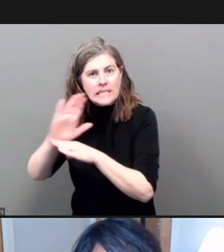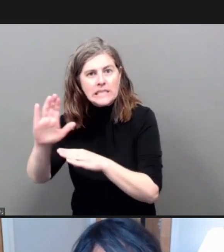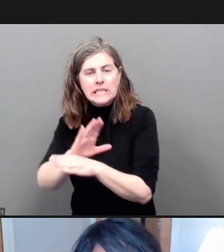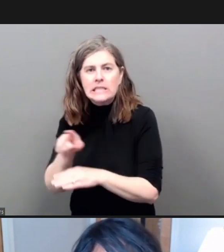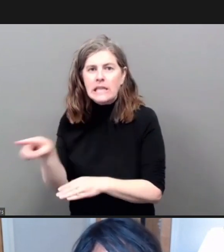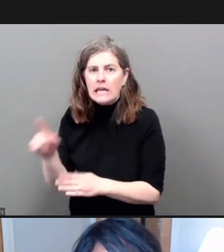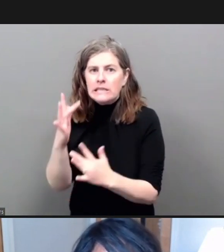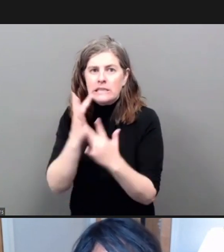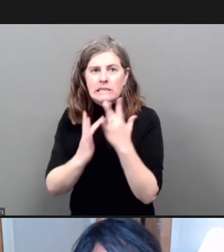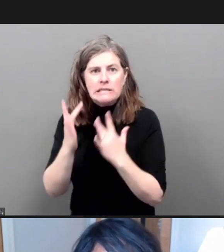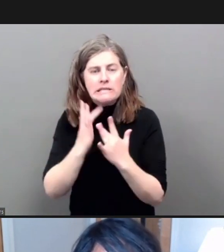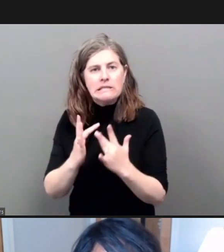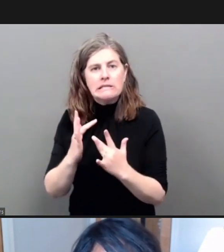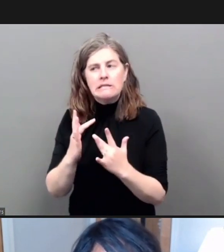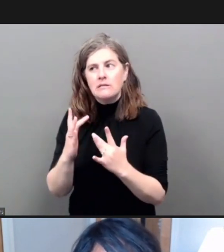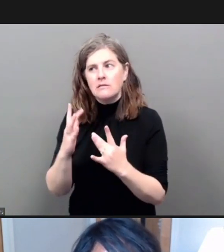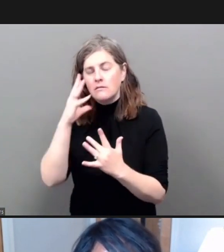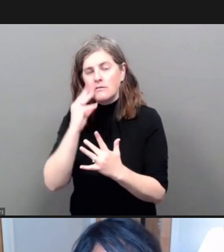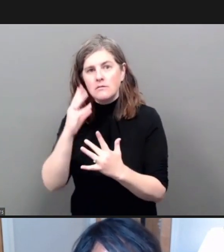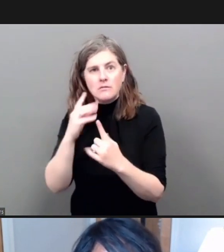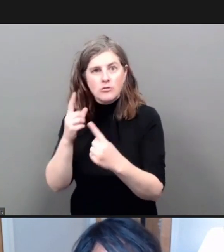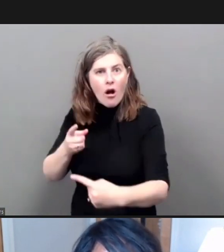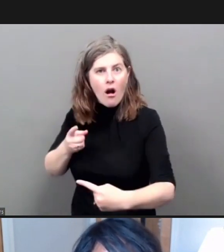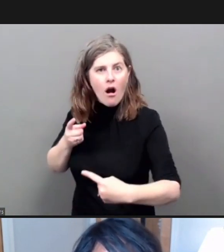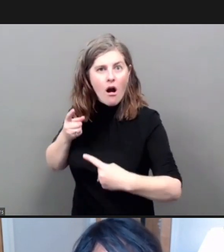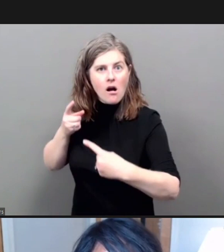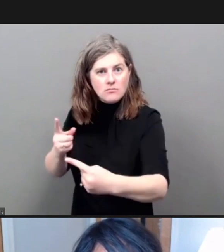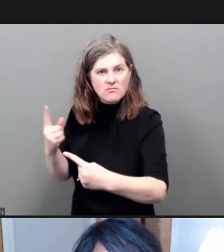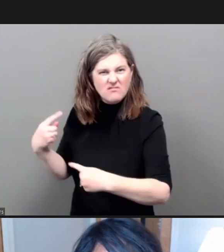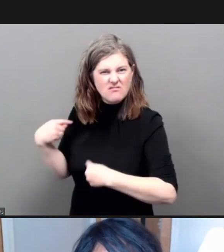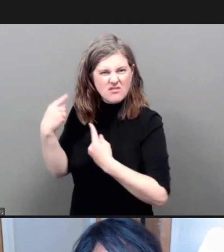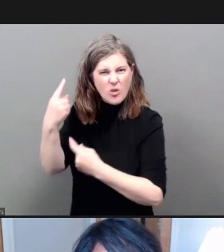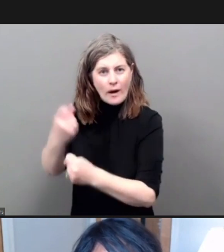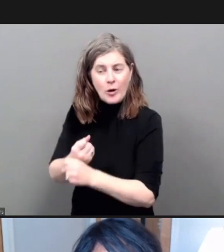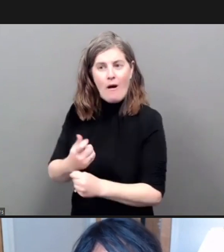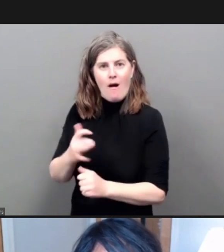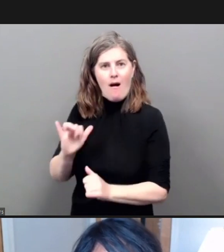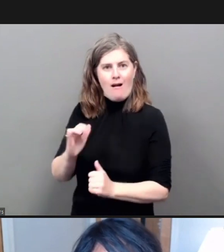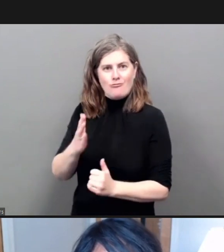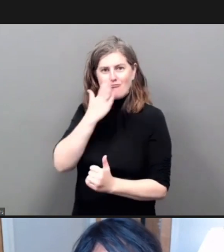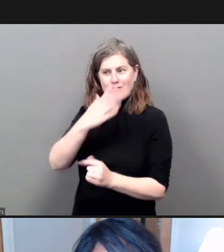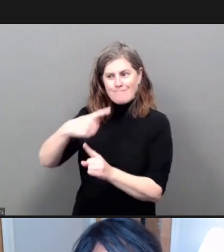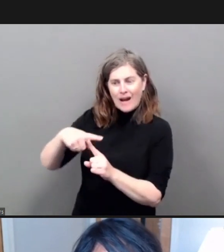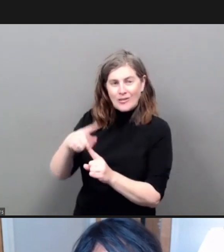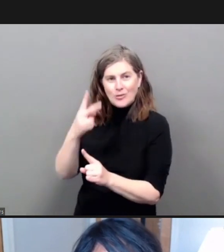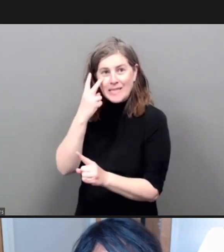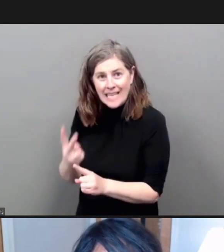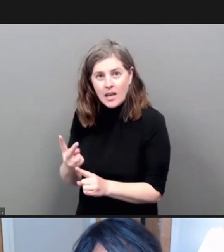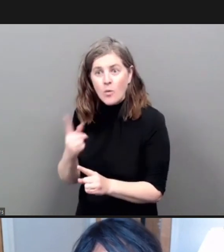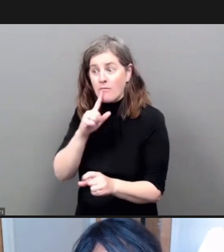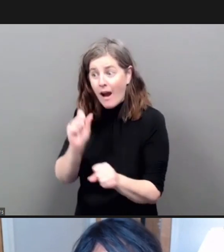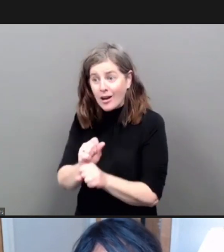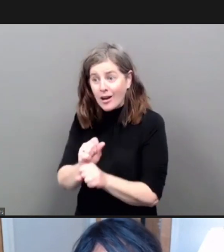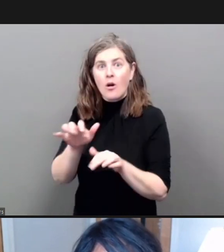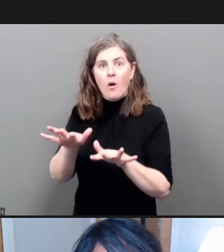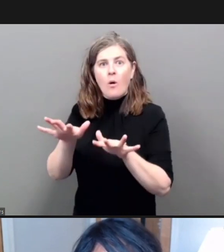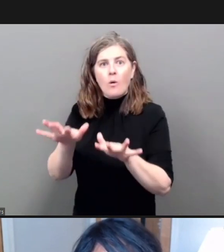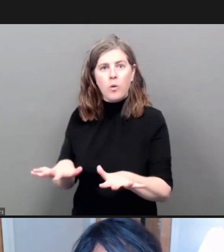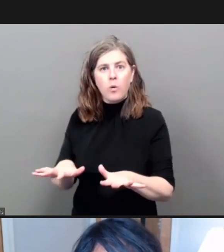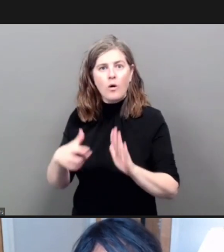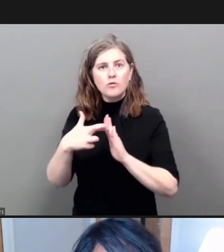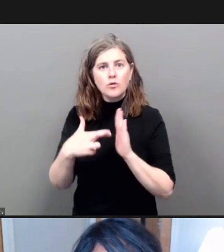really have been through a tough time this past year. So it's exciting to me when we can actually relax the